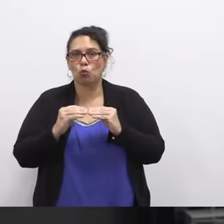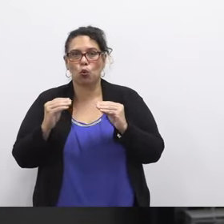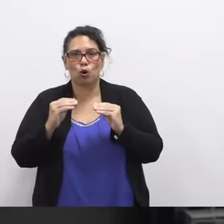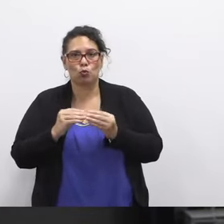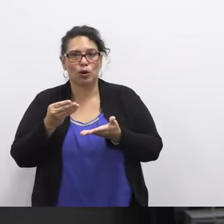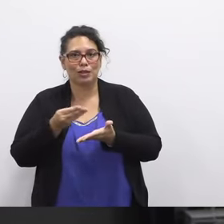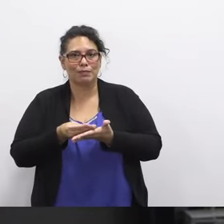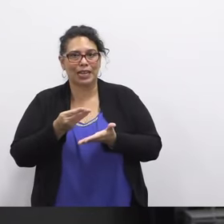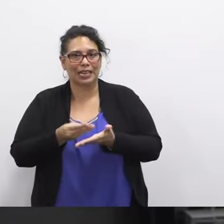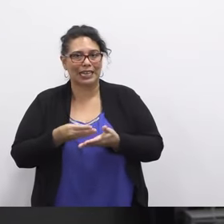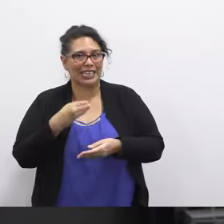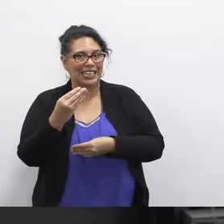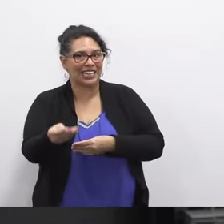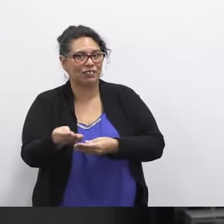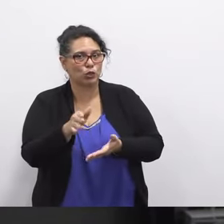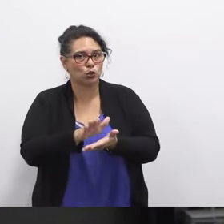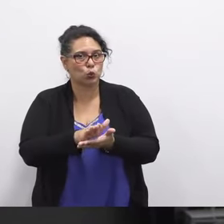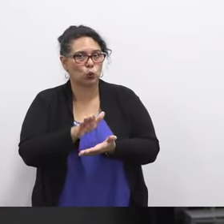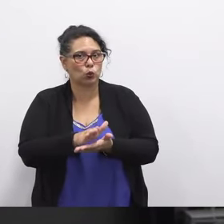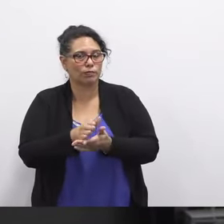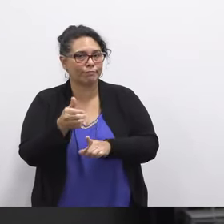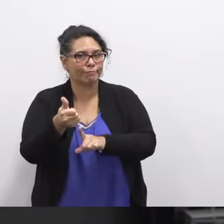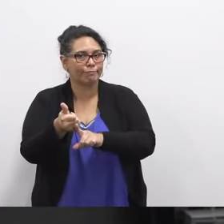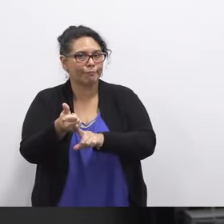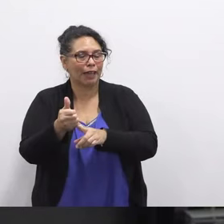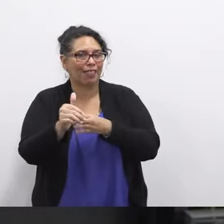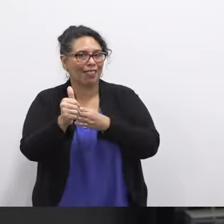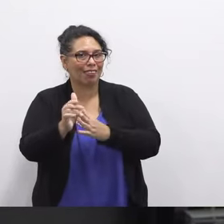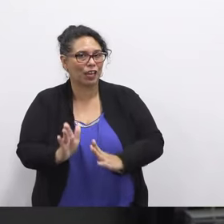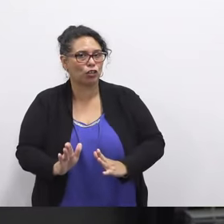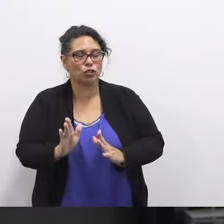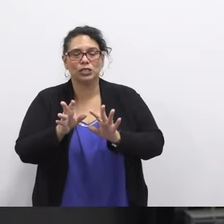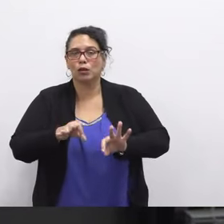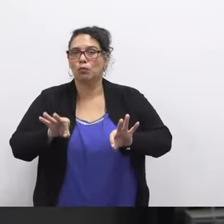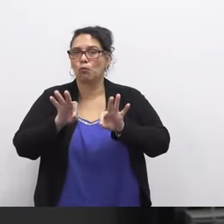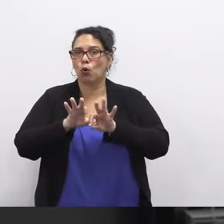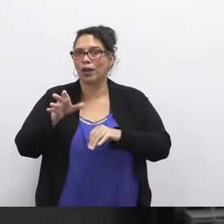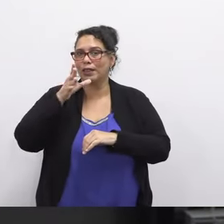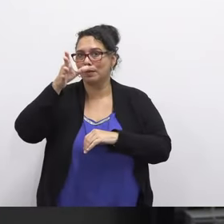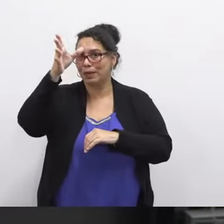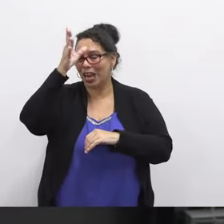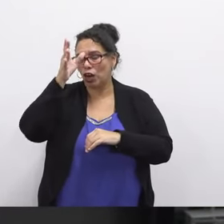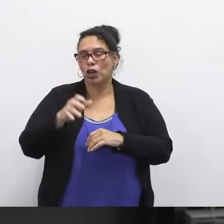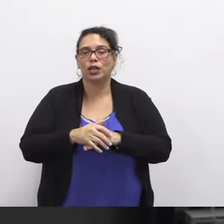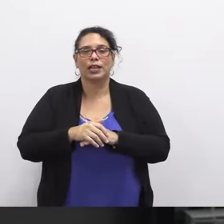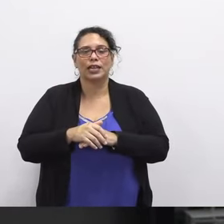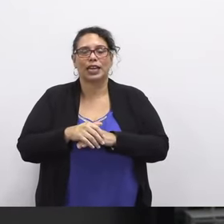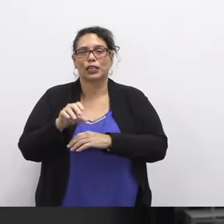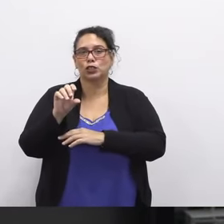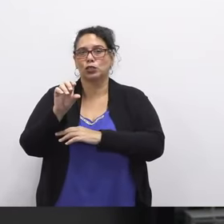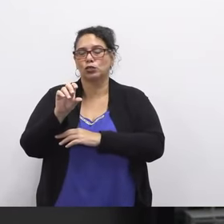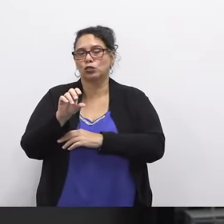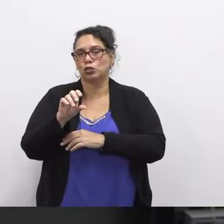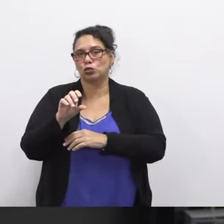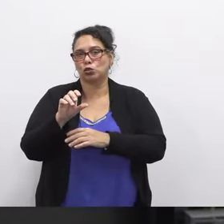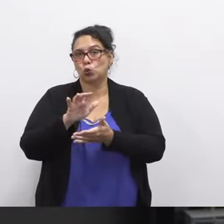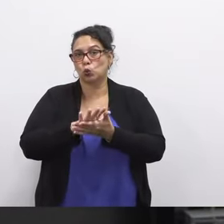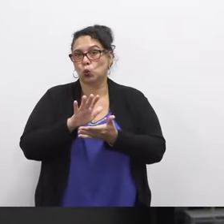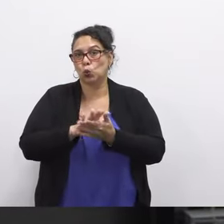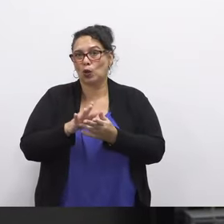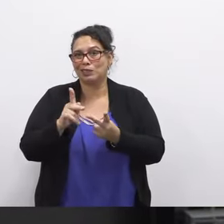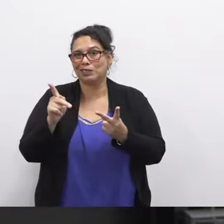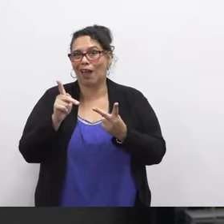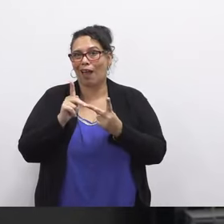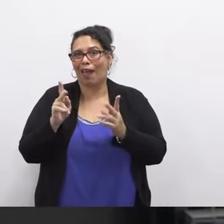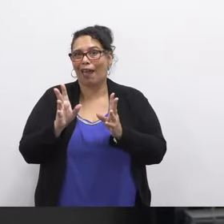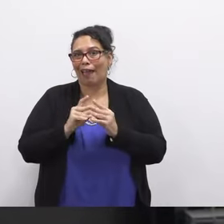school site leaders, it is crucial that parents and school site councils and ELECs function effectively, that we know